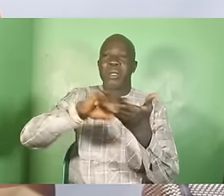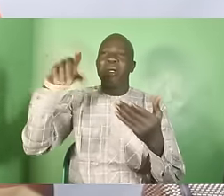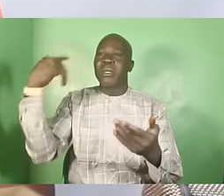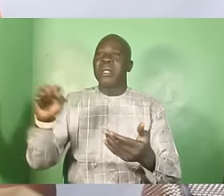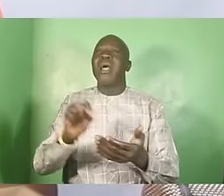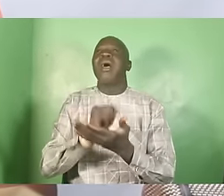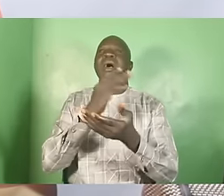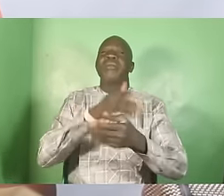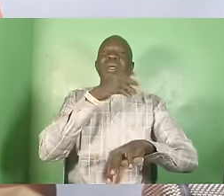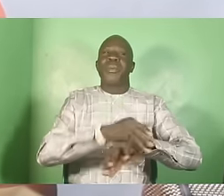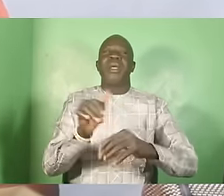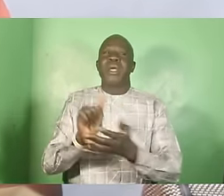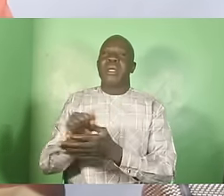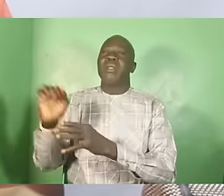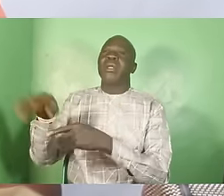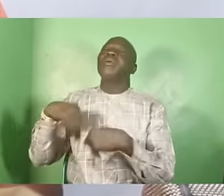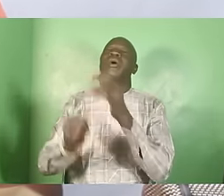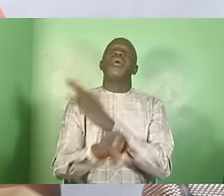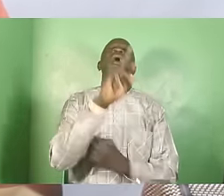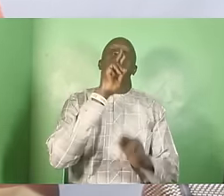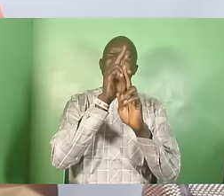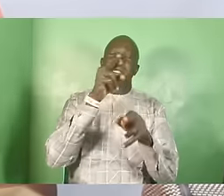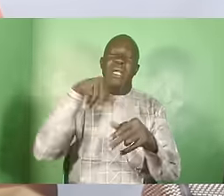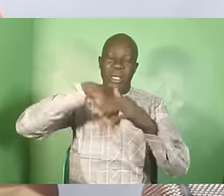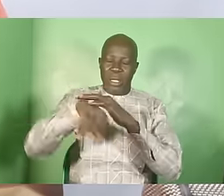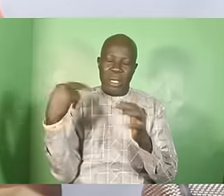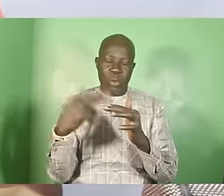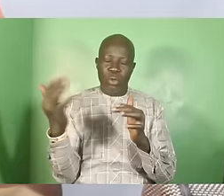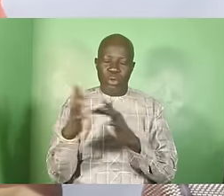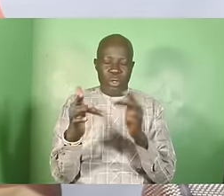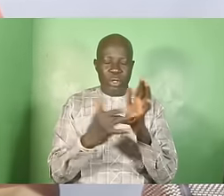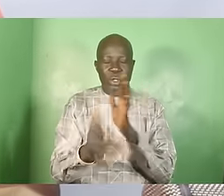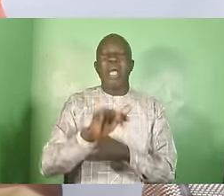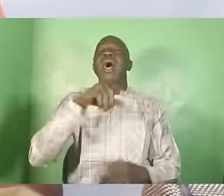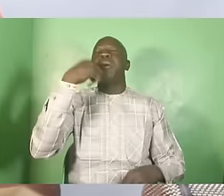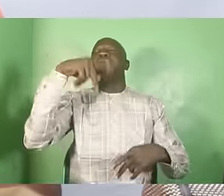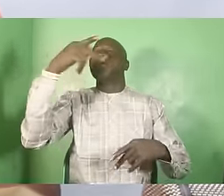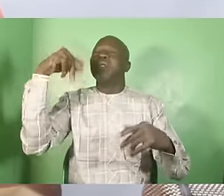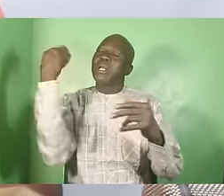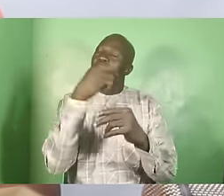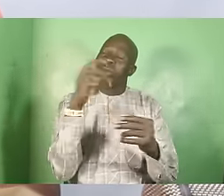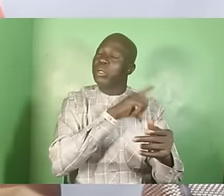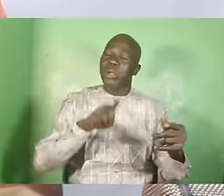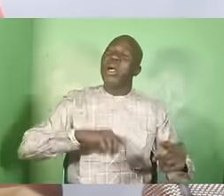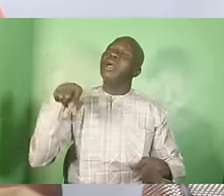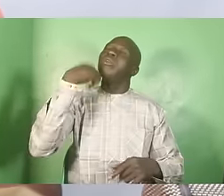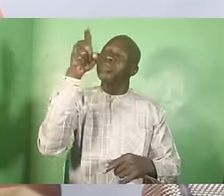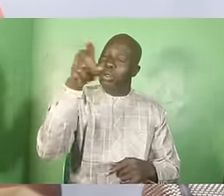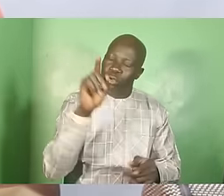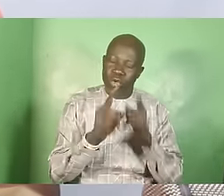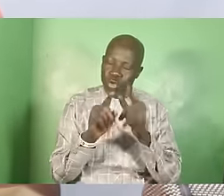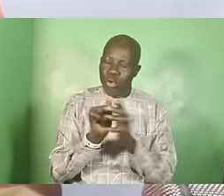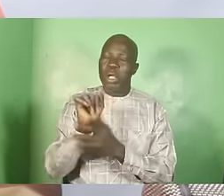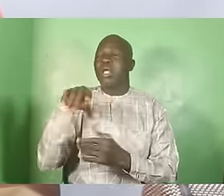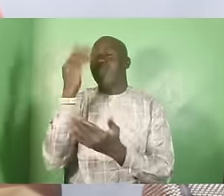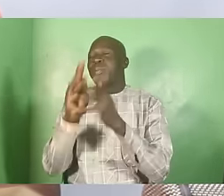Lei balu sada mewa. After he stepped inside. Only to adu Go outside. Hali catabu. The name of Jesus. Mo wulo ukolu. I speak in the name of Jesus. One more basso. That's